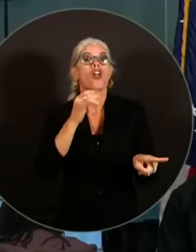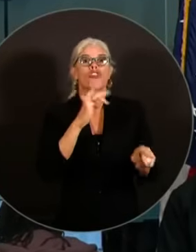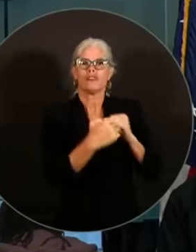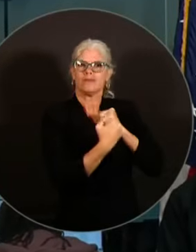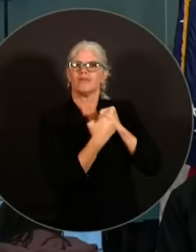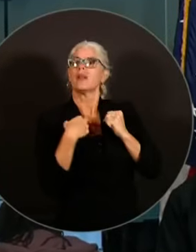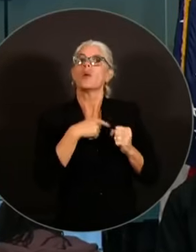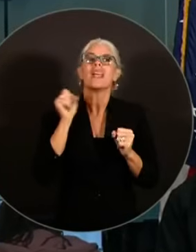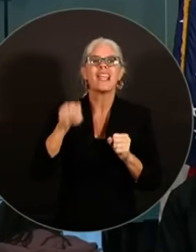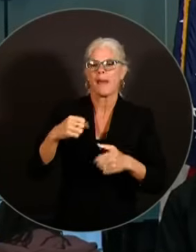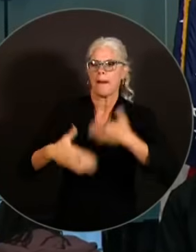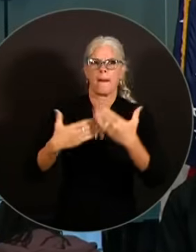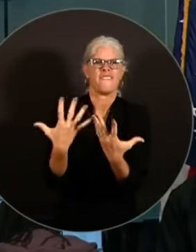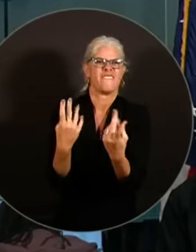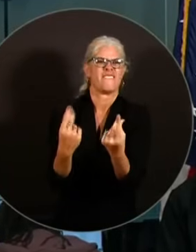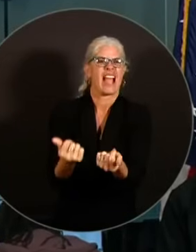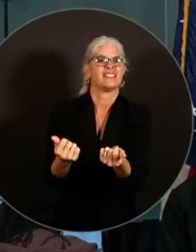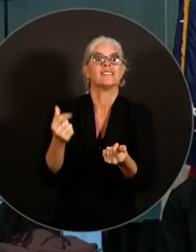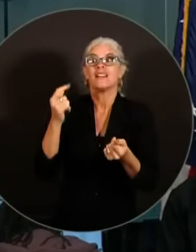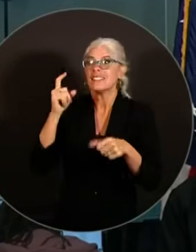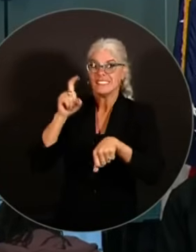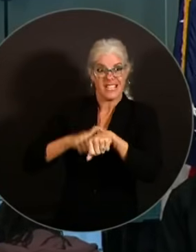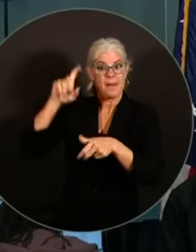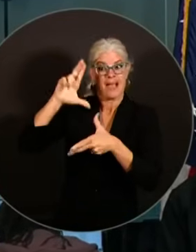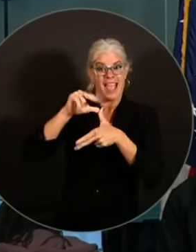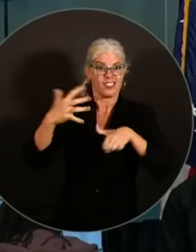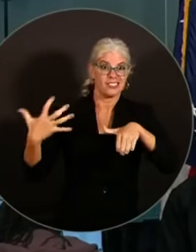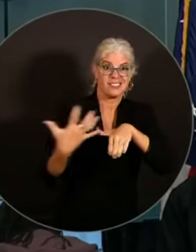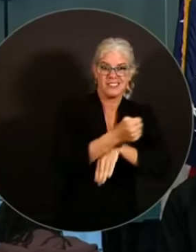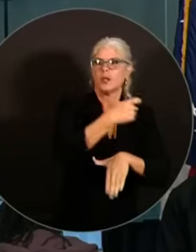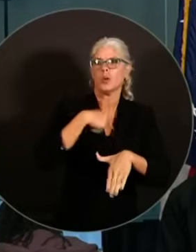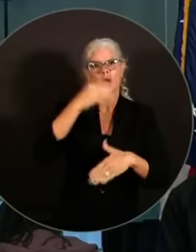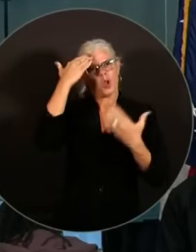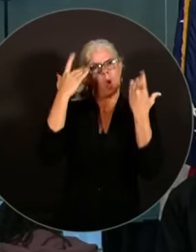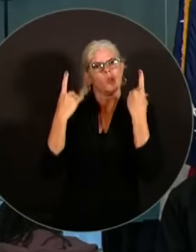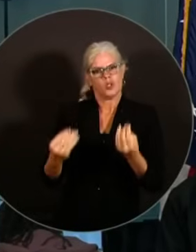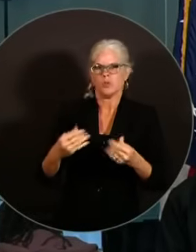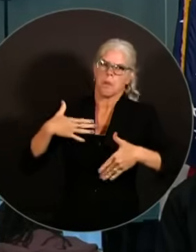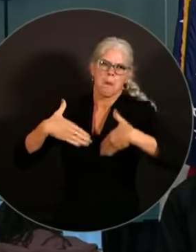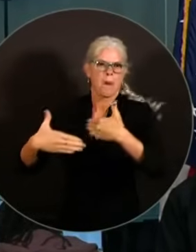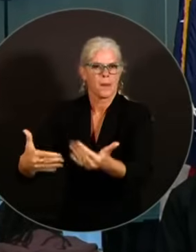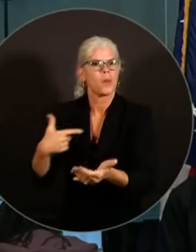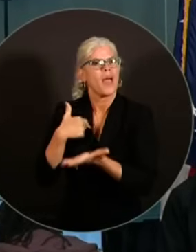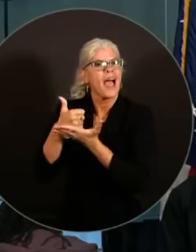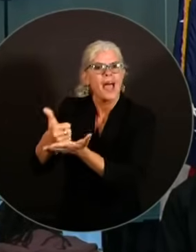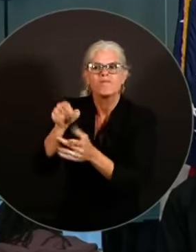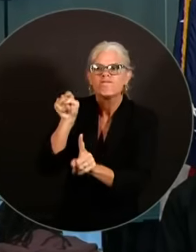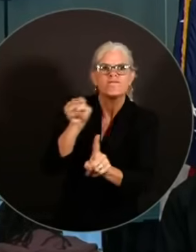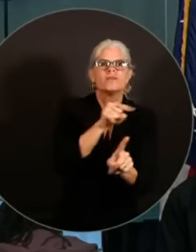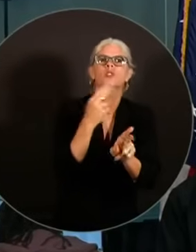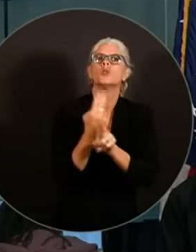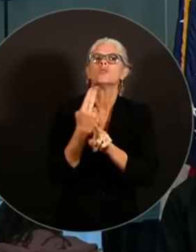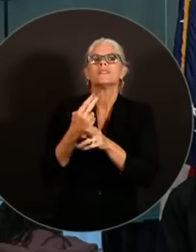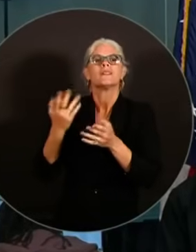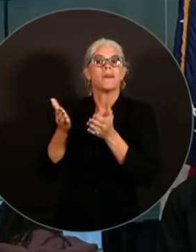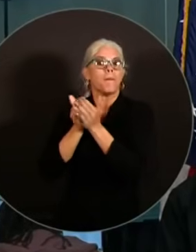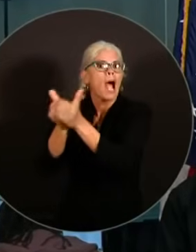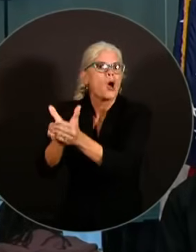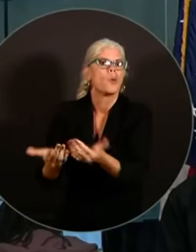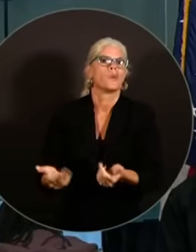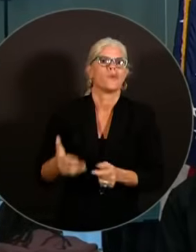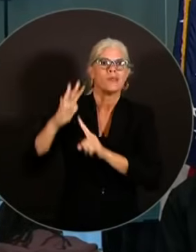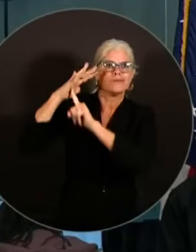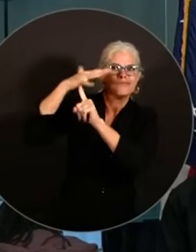support in the wake of natural disasters and hurricanes. This is through the use of specialized equipment like shallow draft boats, airboats,